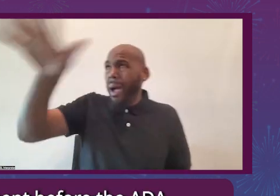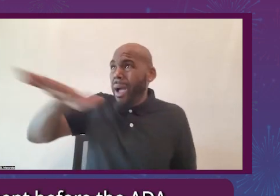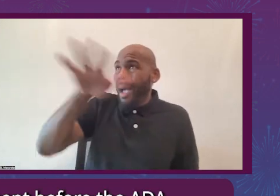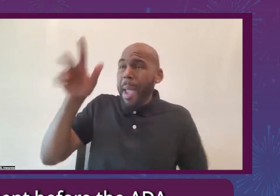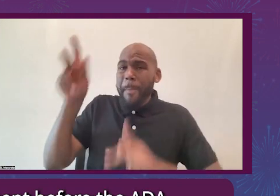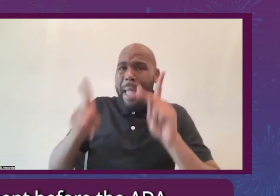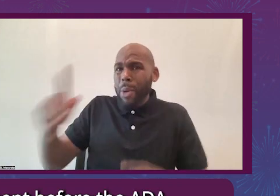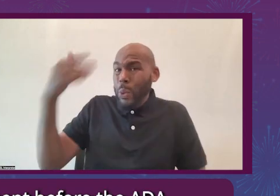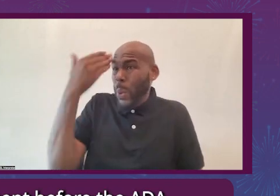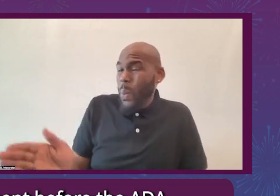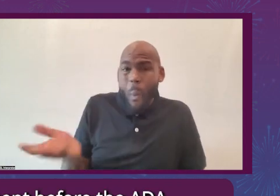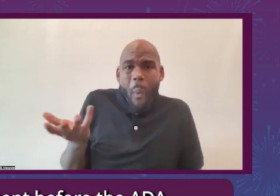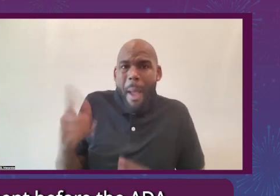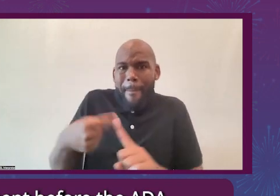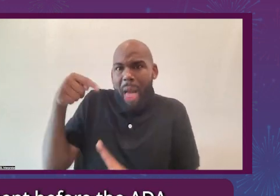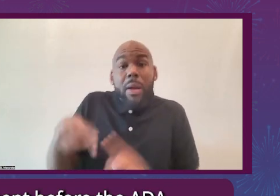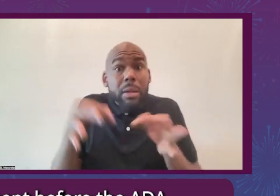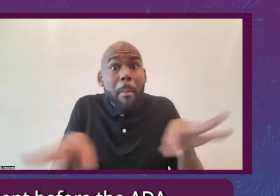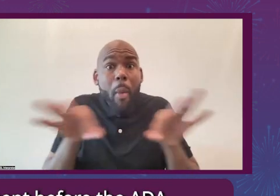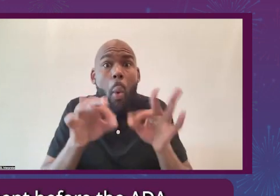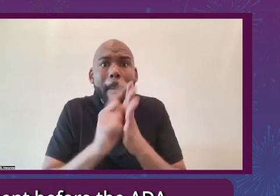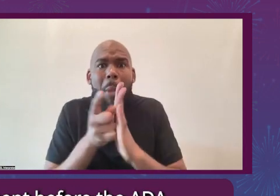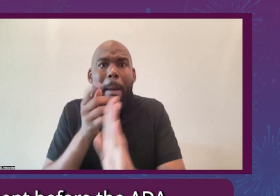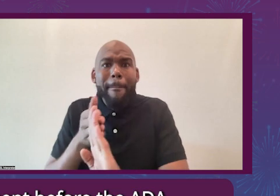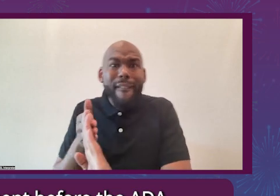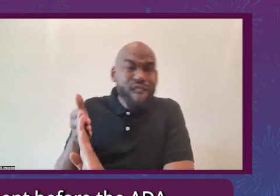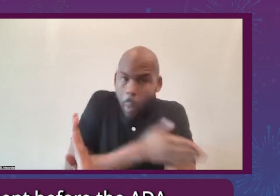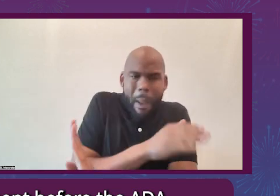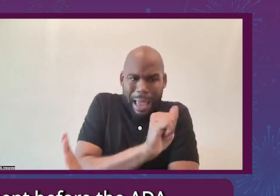this was such an important moment before the ADA.